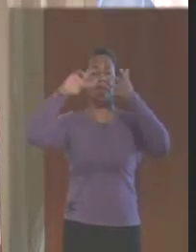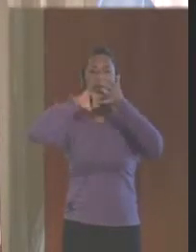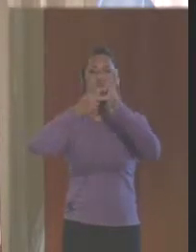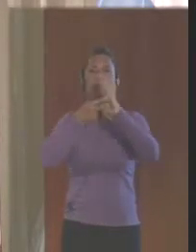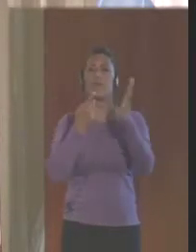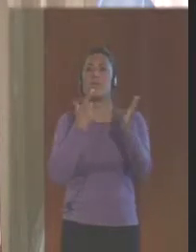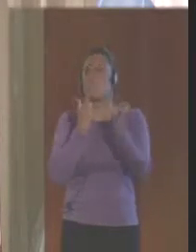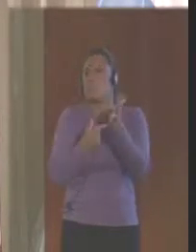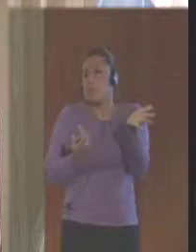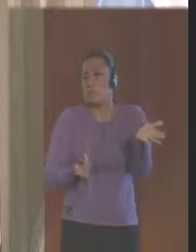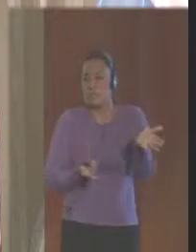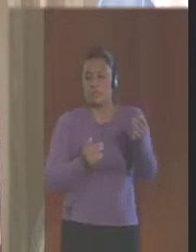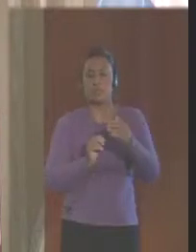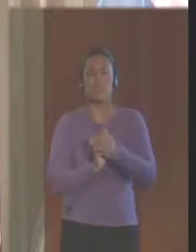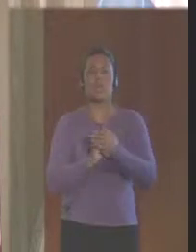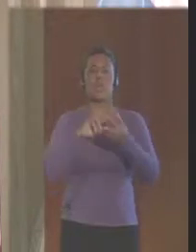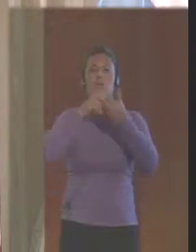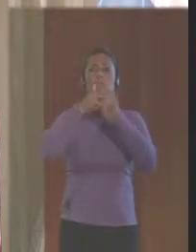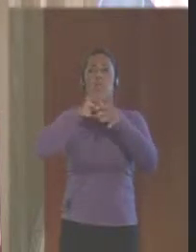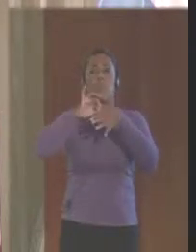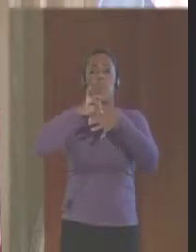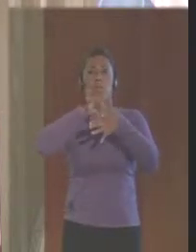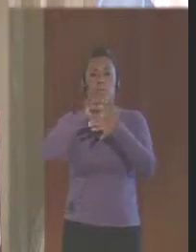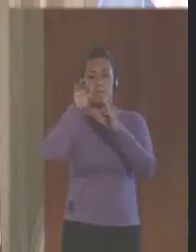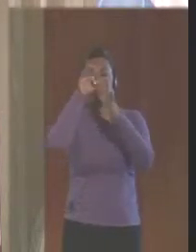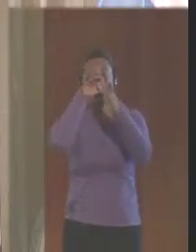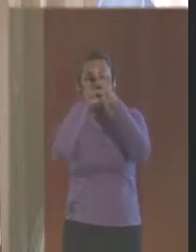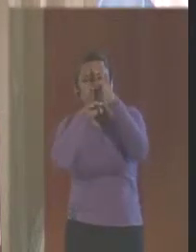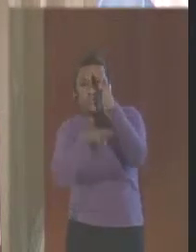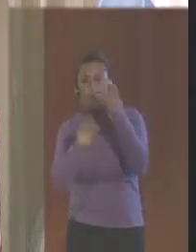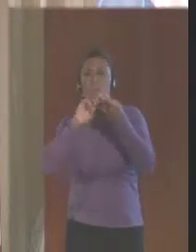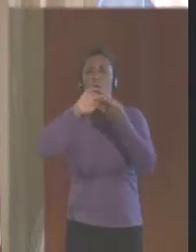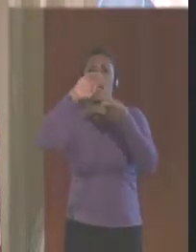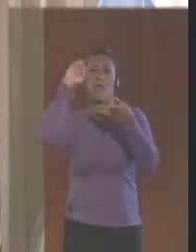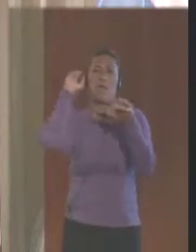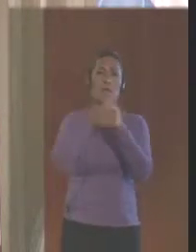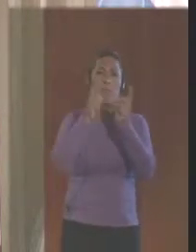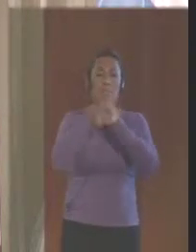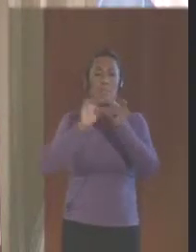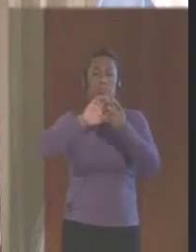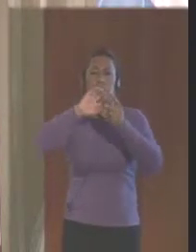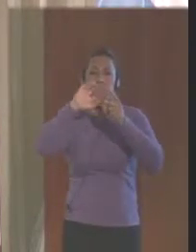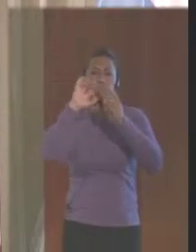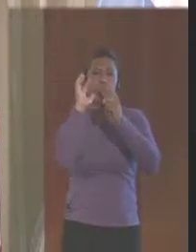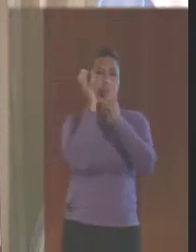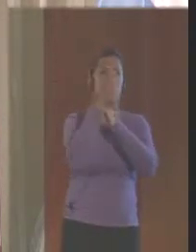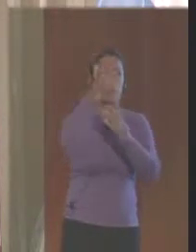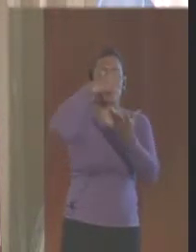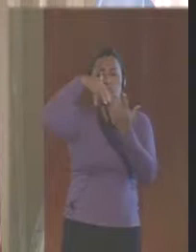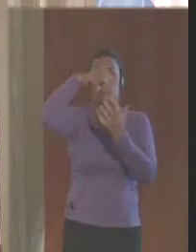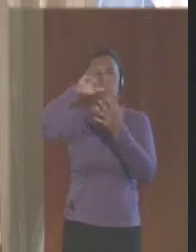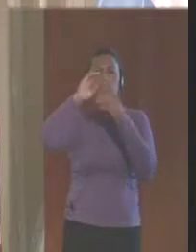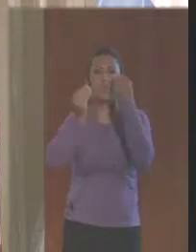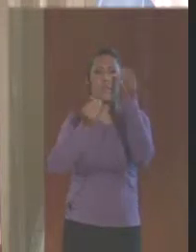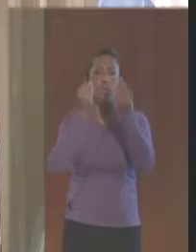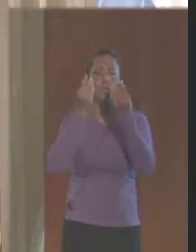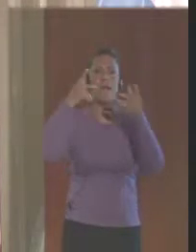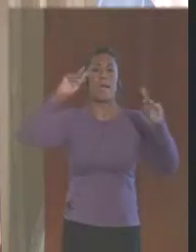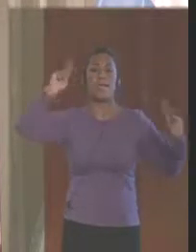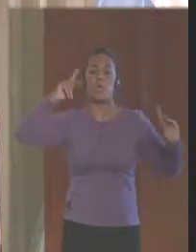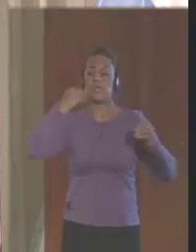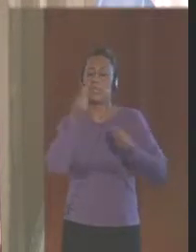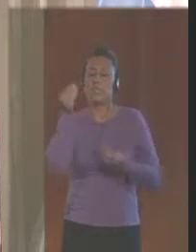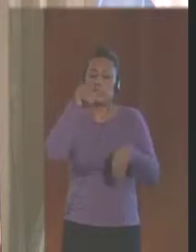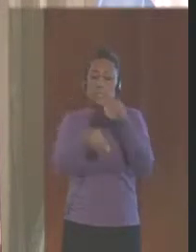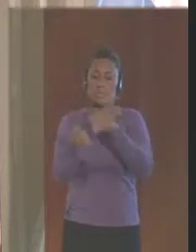risk reduction, and climate change adoption into public investment policies has been